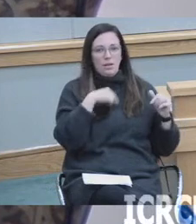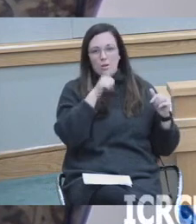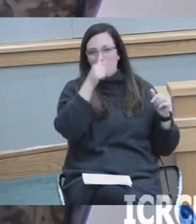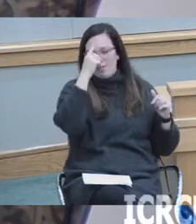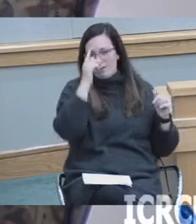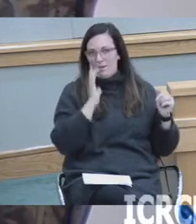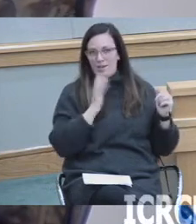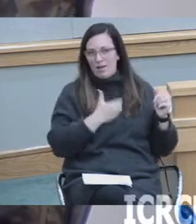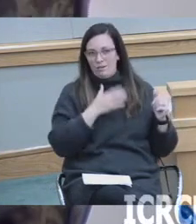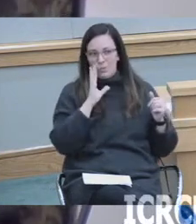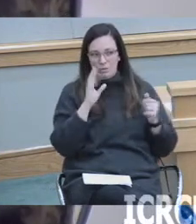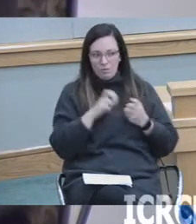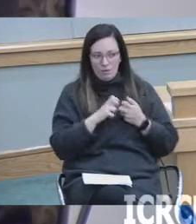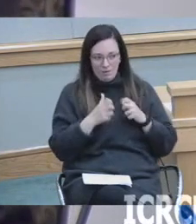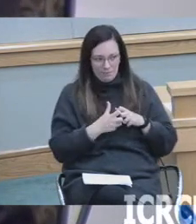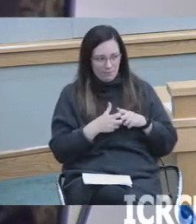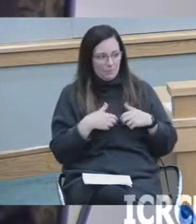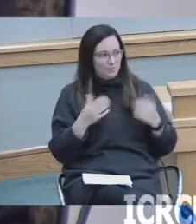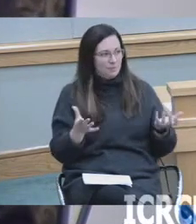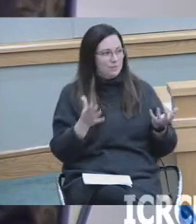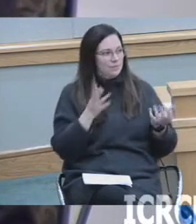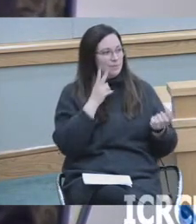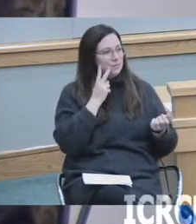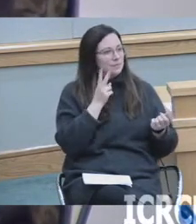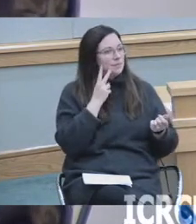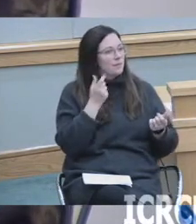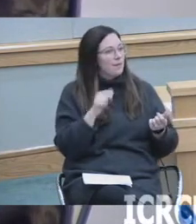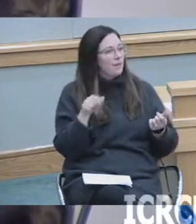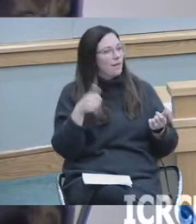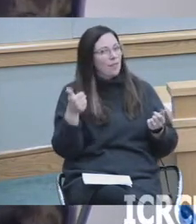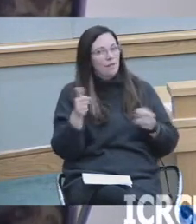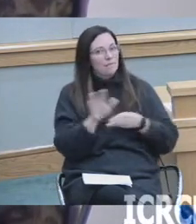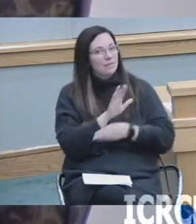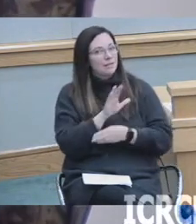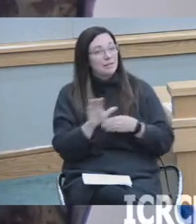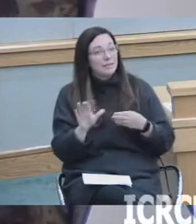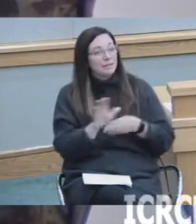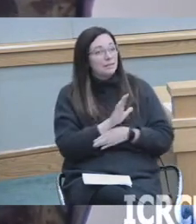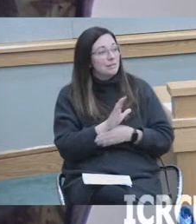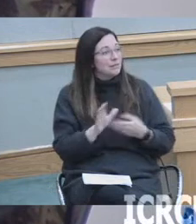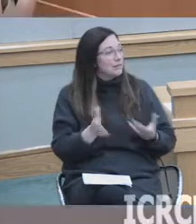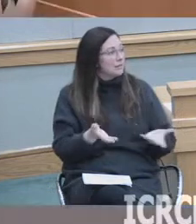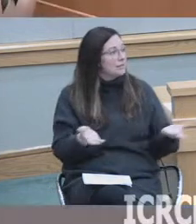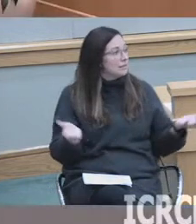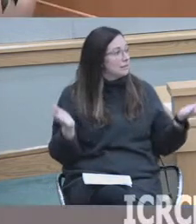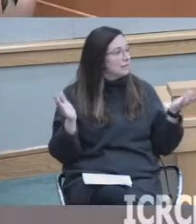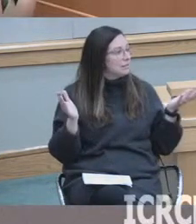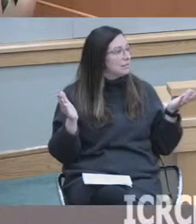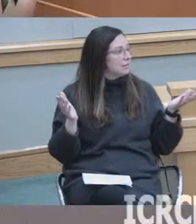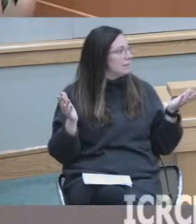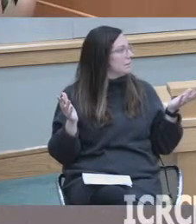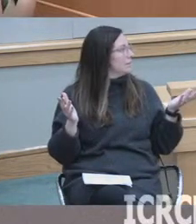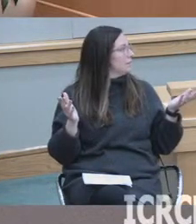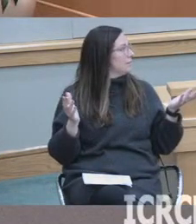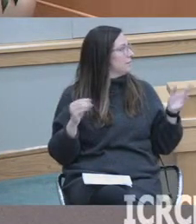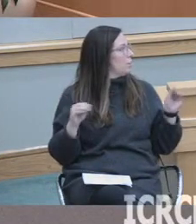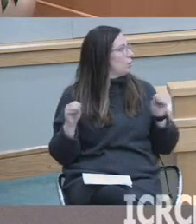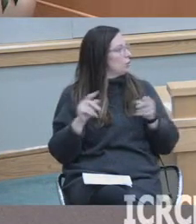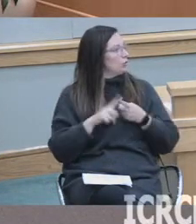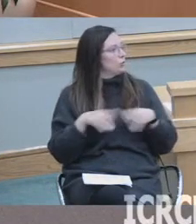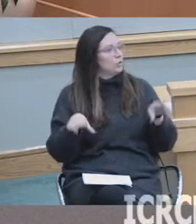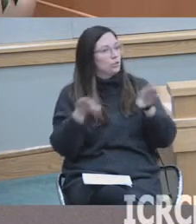problem. Any other business to come before the council tonight? May I have a motion to